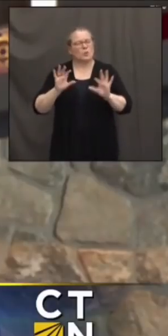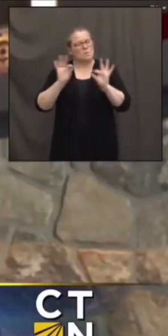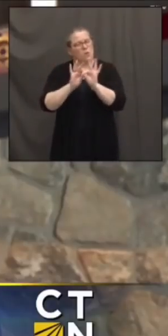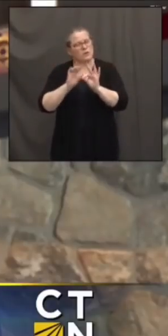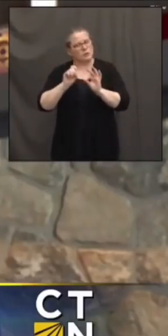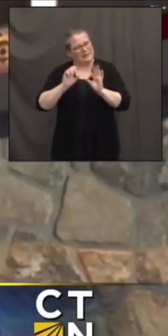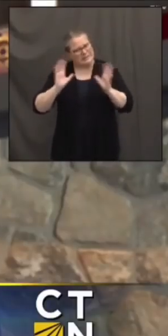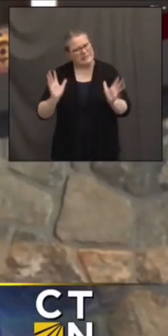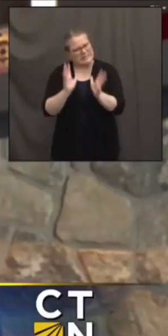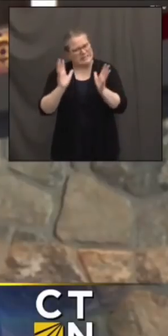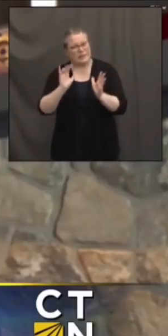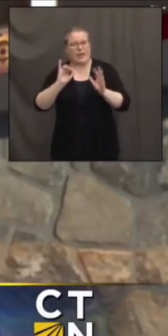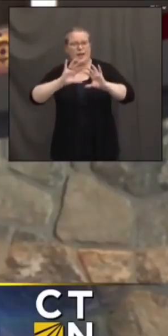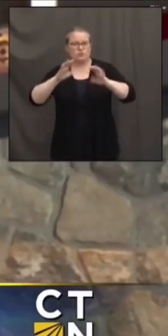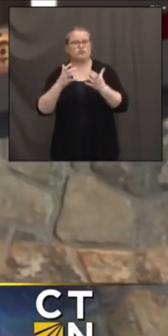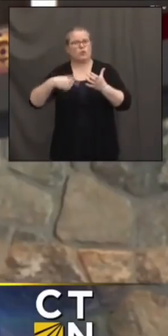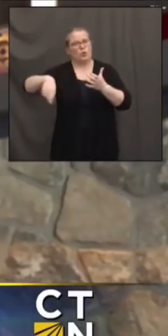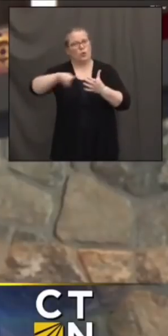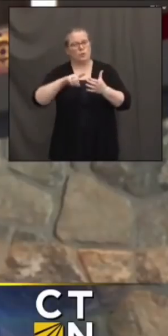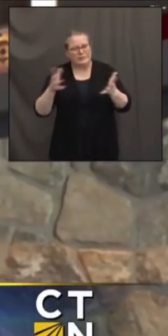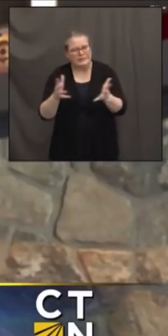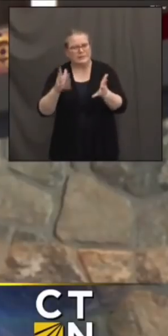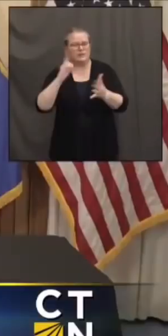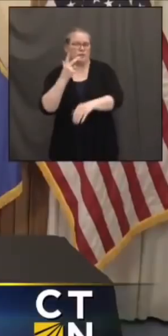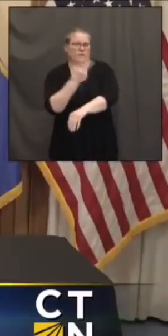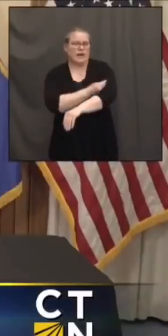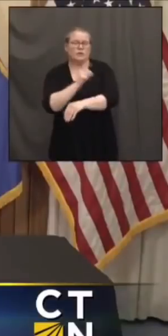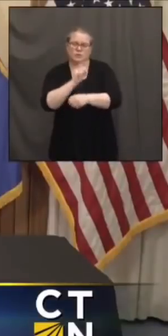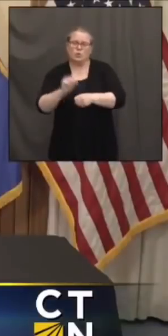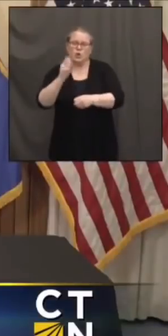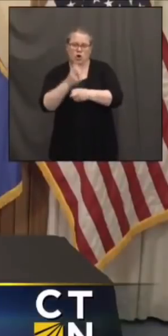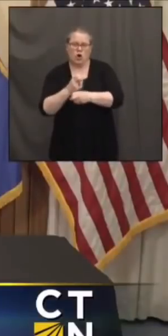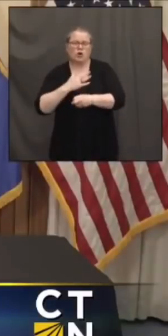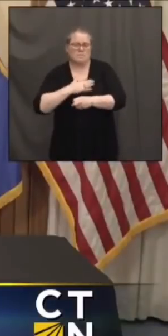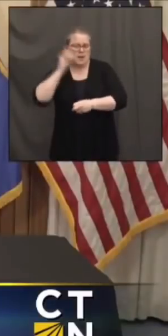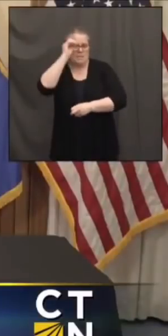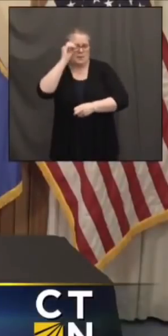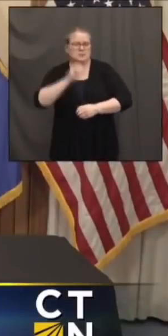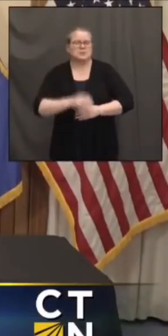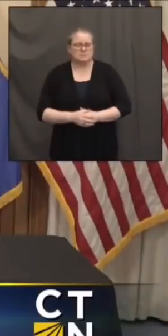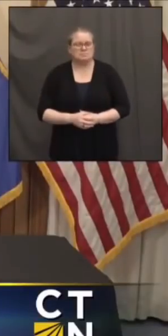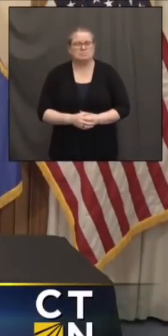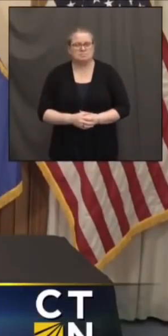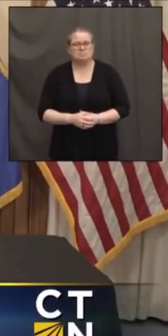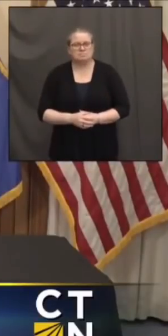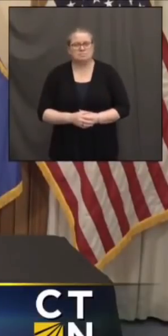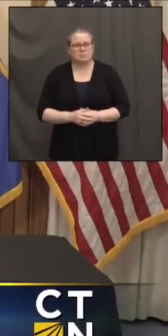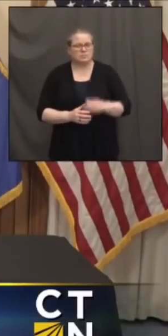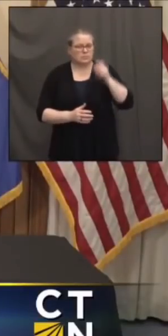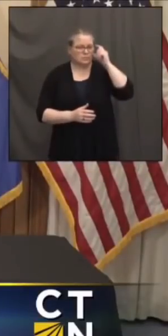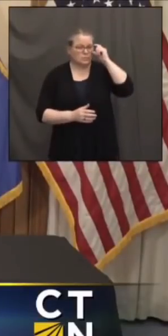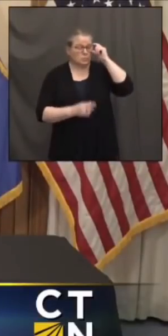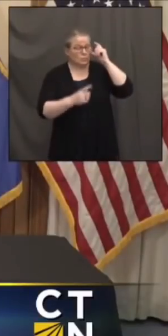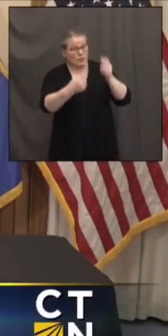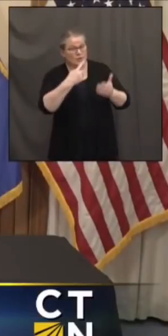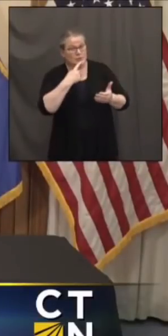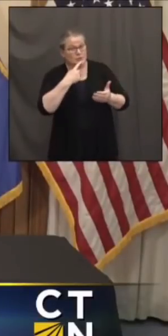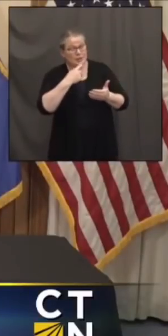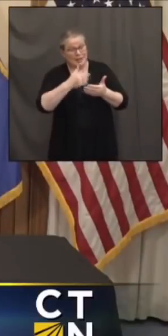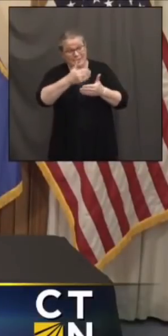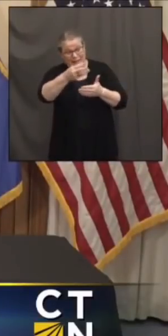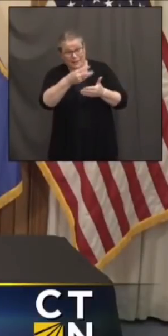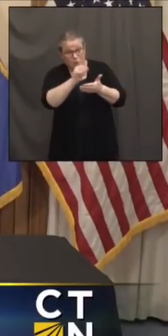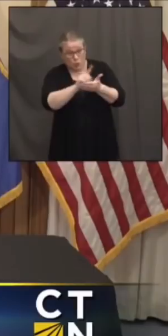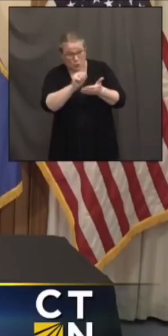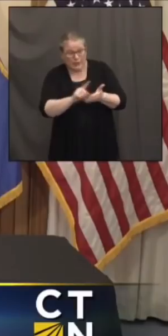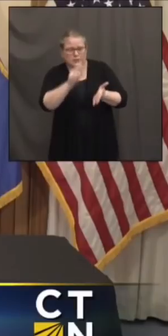that age demographic, in my view, vaccinated. You've said a bunch recently that the next few weeks, hang on a few more weeks and all